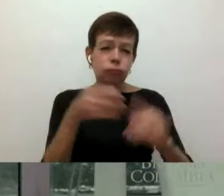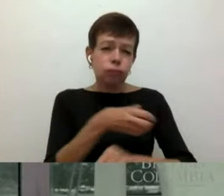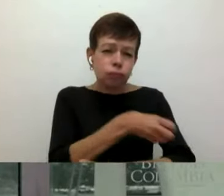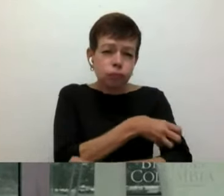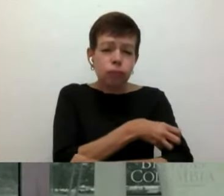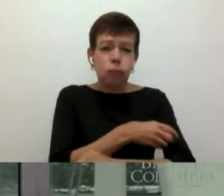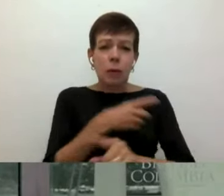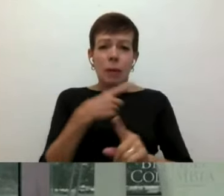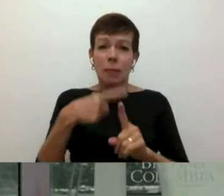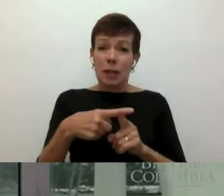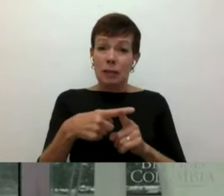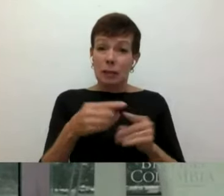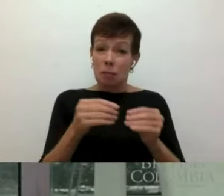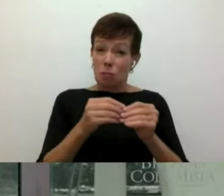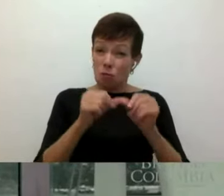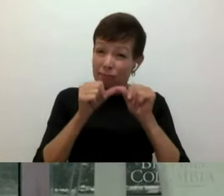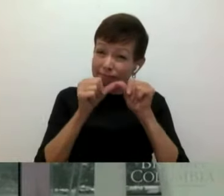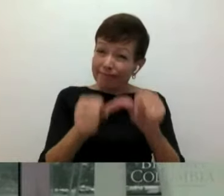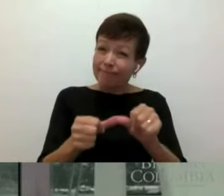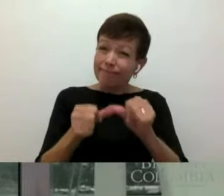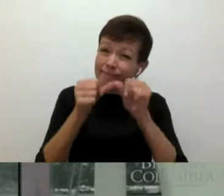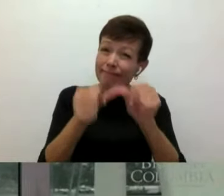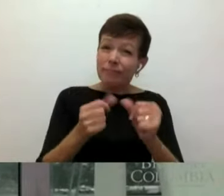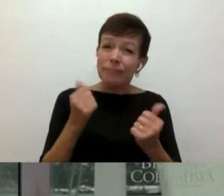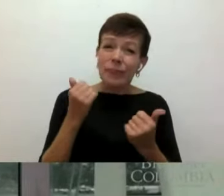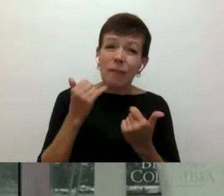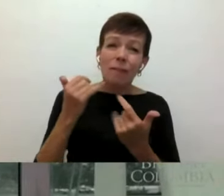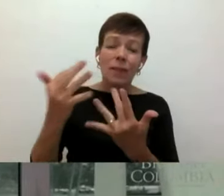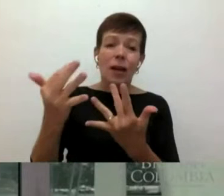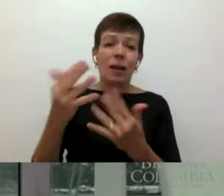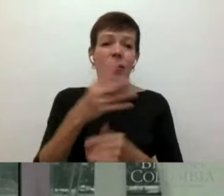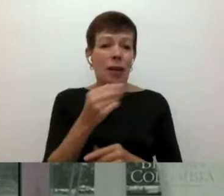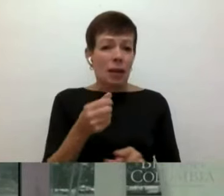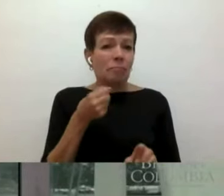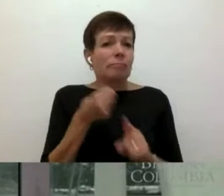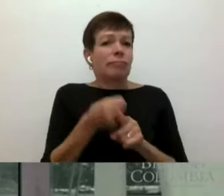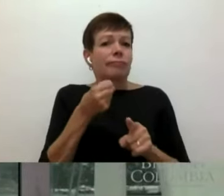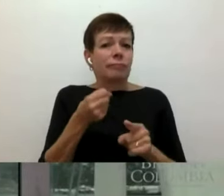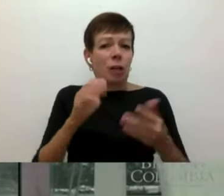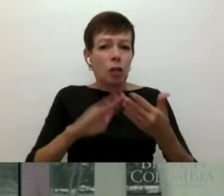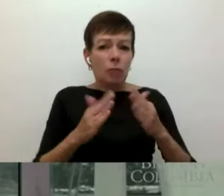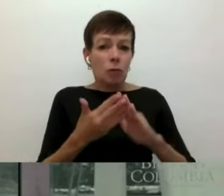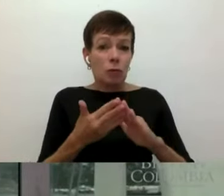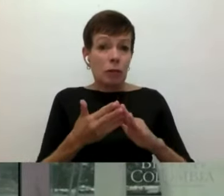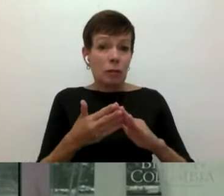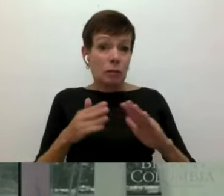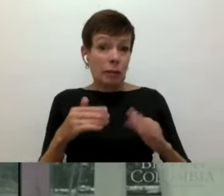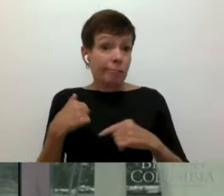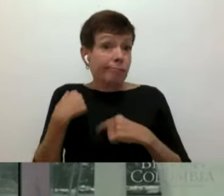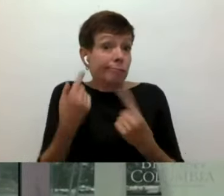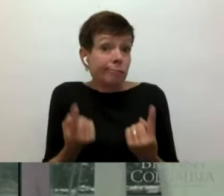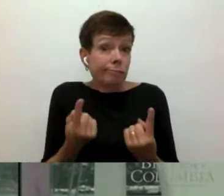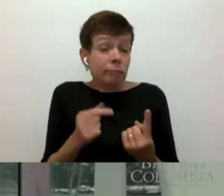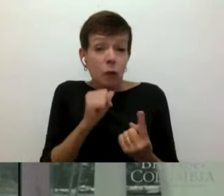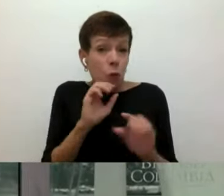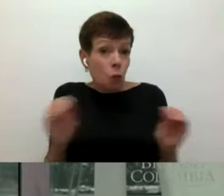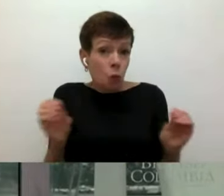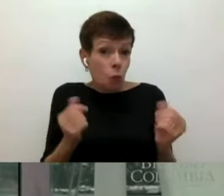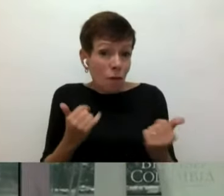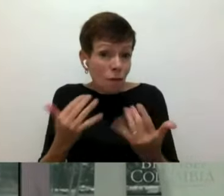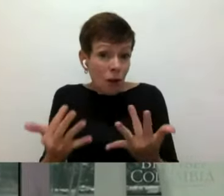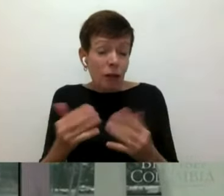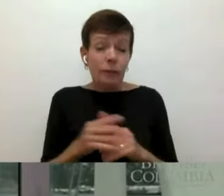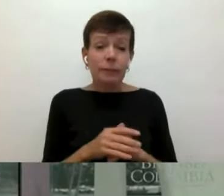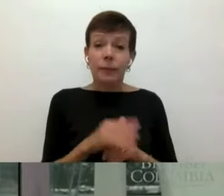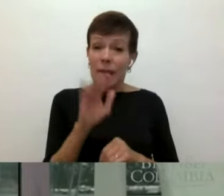more prolonged, and as you say, enter areas where they traditionally have not been expected. The program is a province-wide